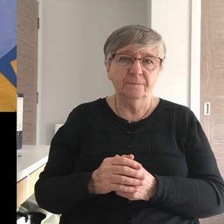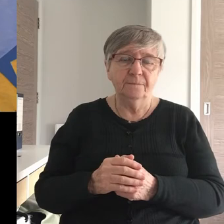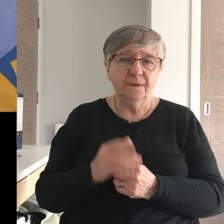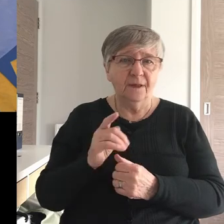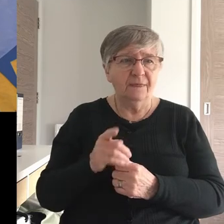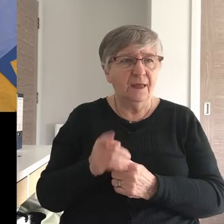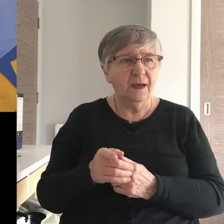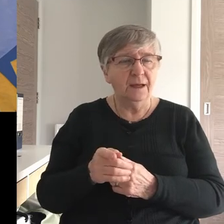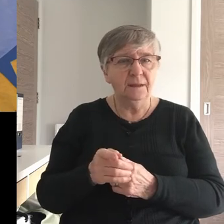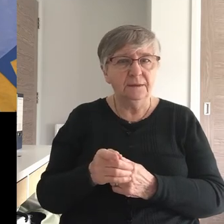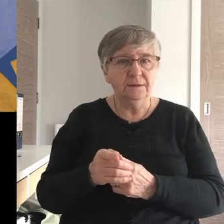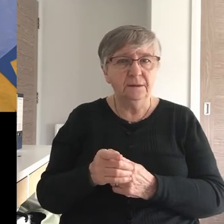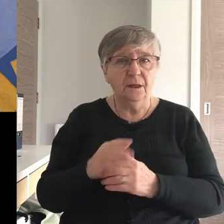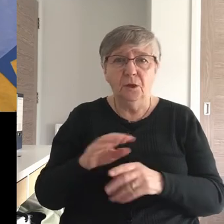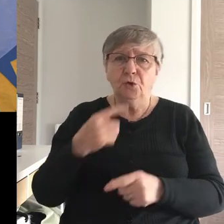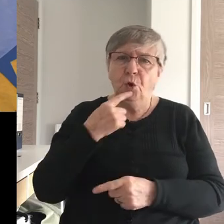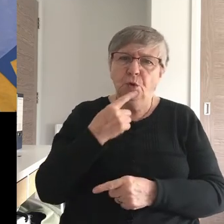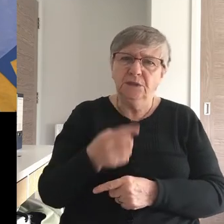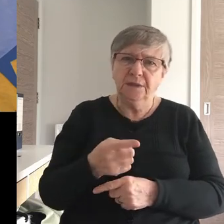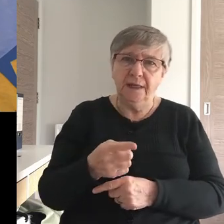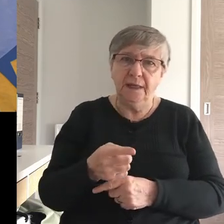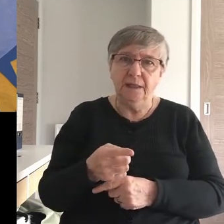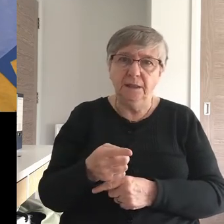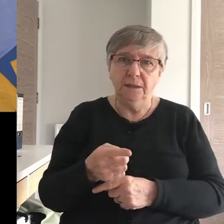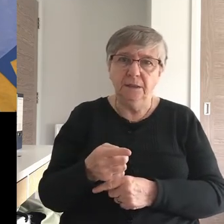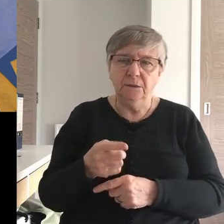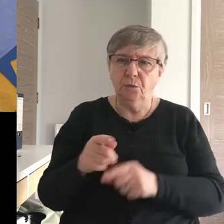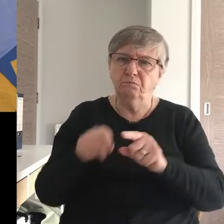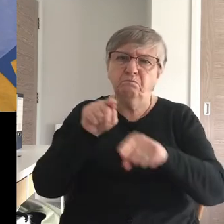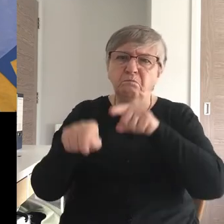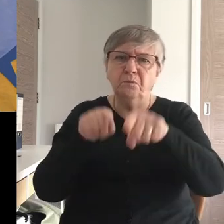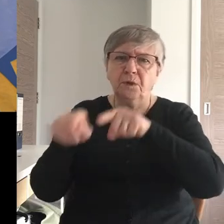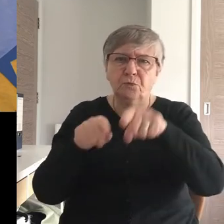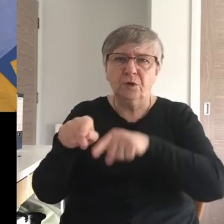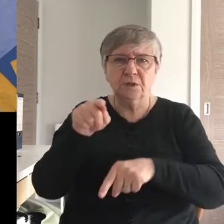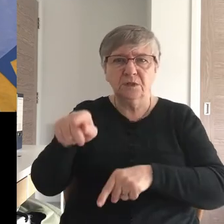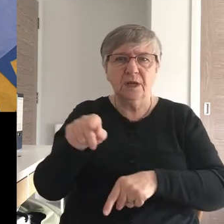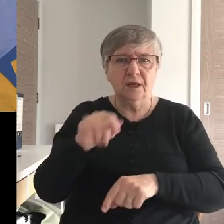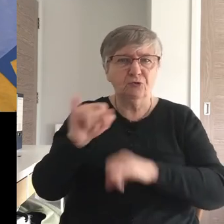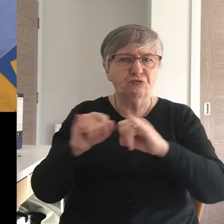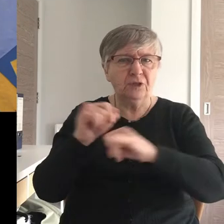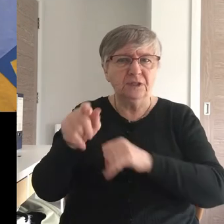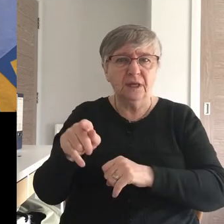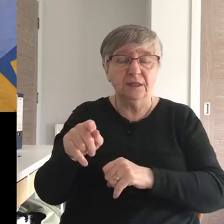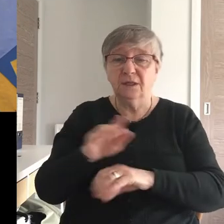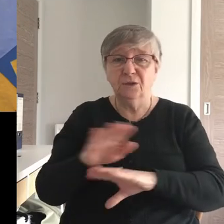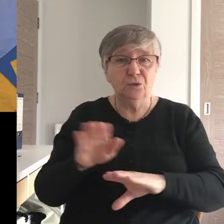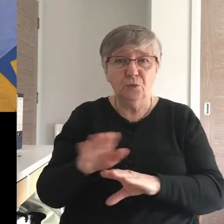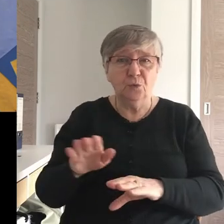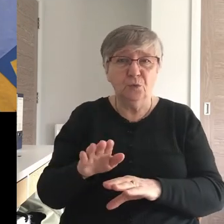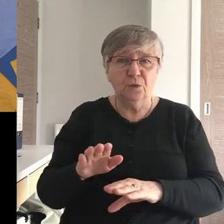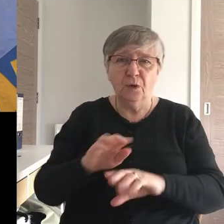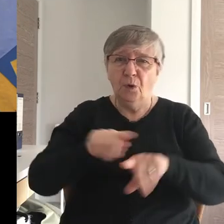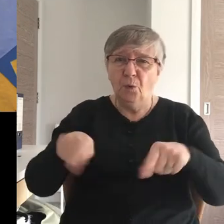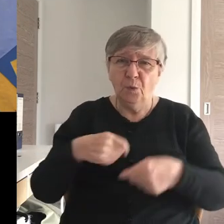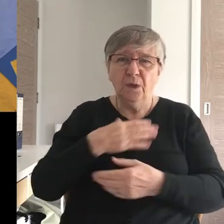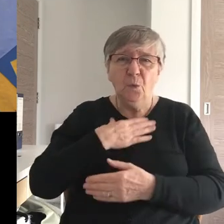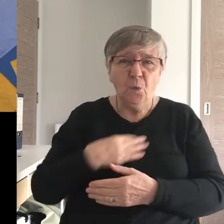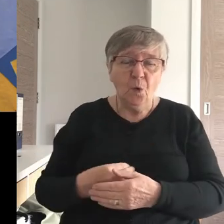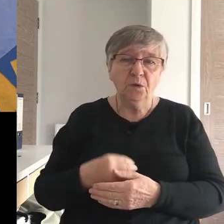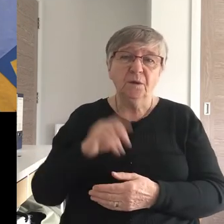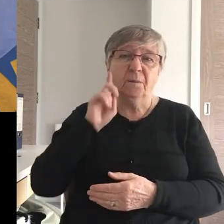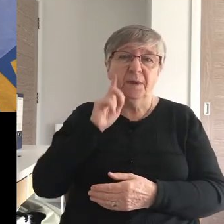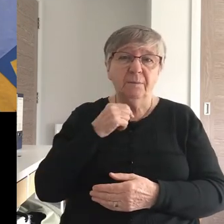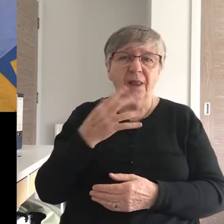And that is not said in a spirit of getting at anyone, because it's said in a spirit of we long, folks, to have the